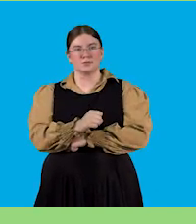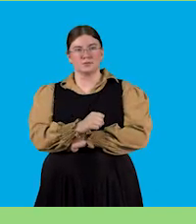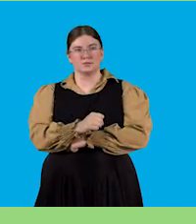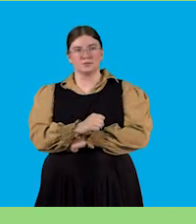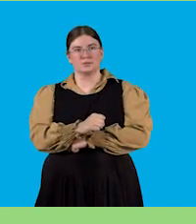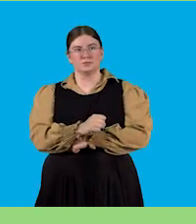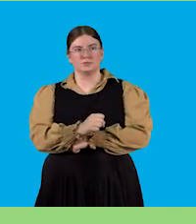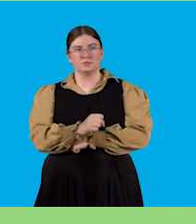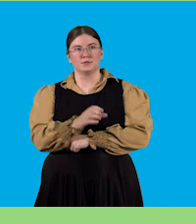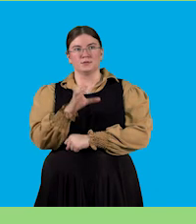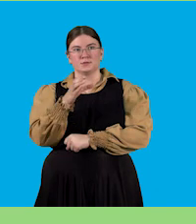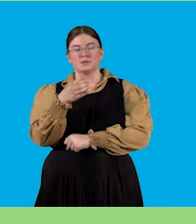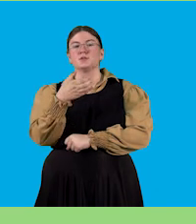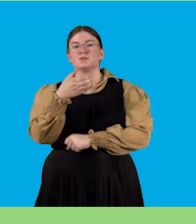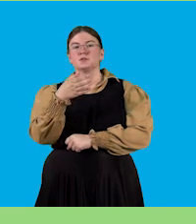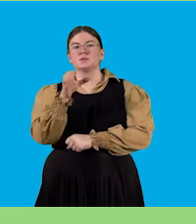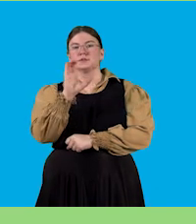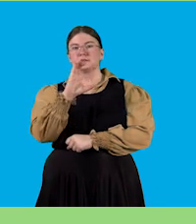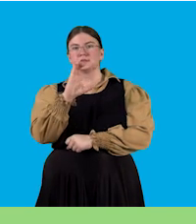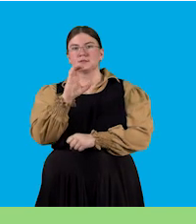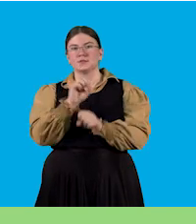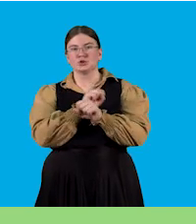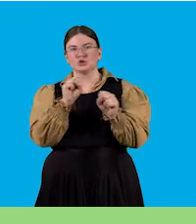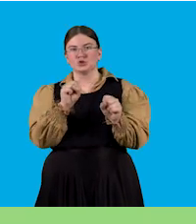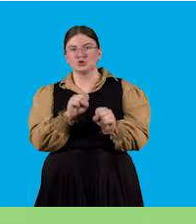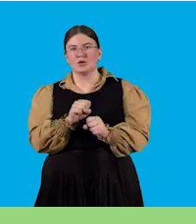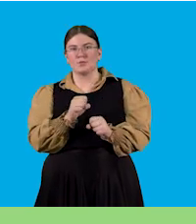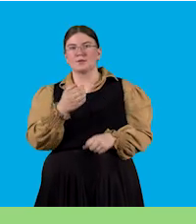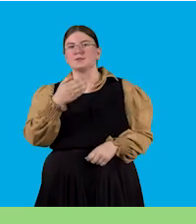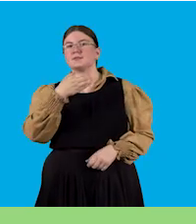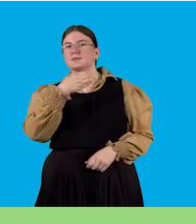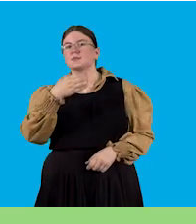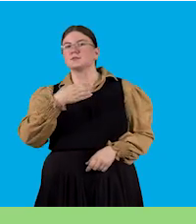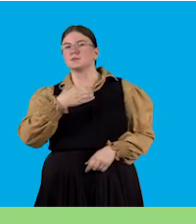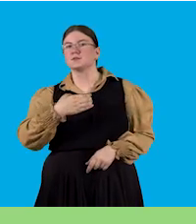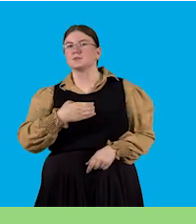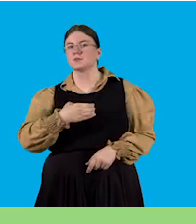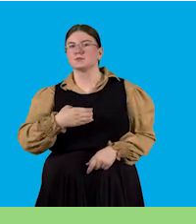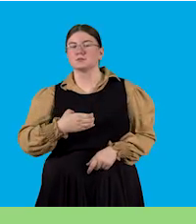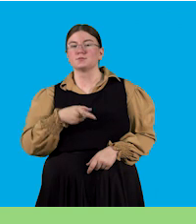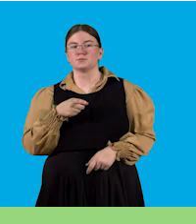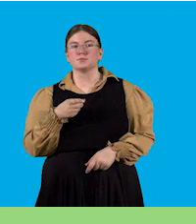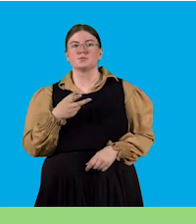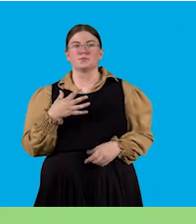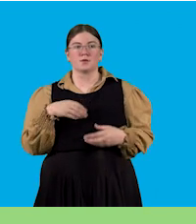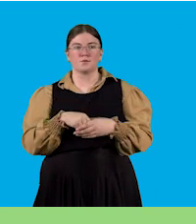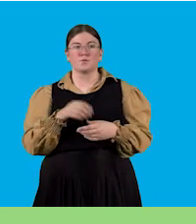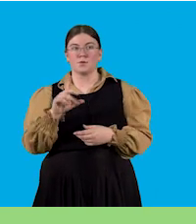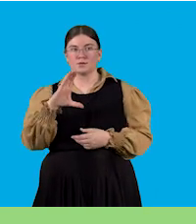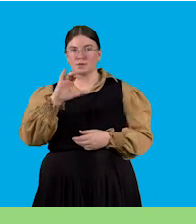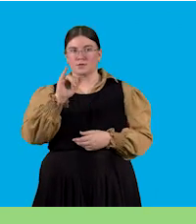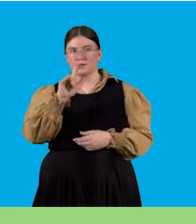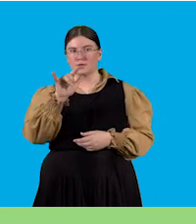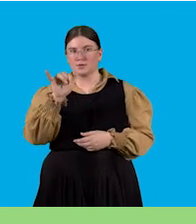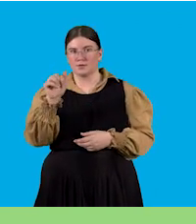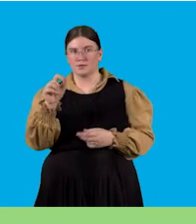has C-shaped cartilage rings. It is lined with cilia and goblet cells.